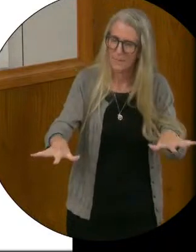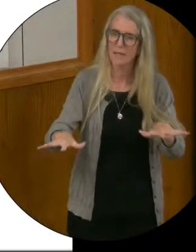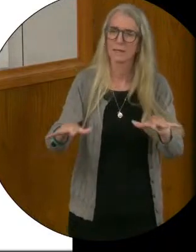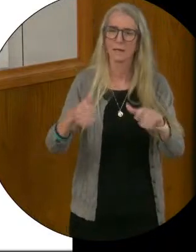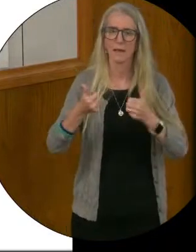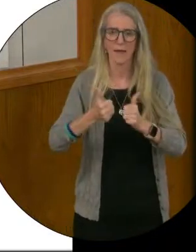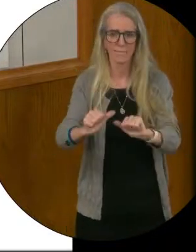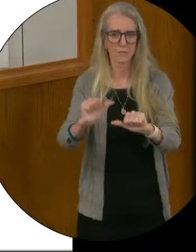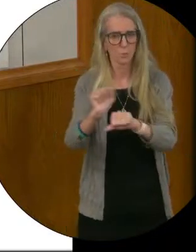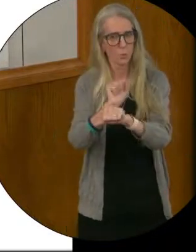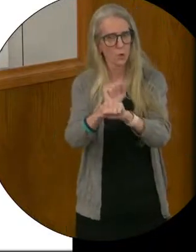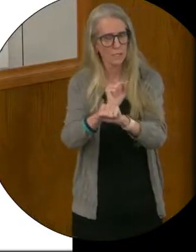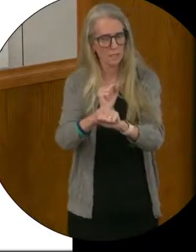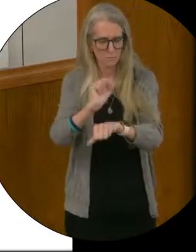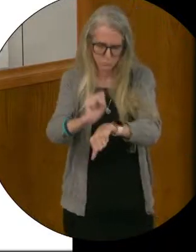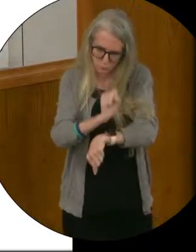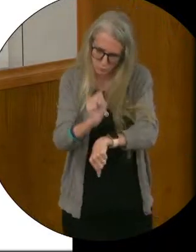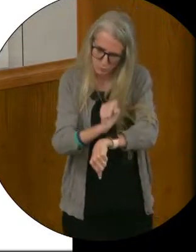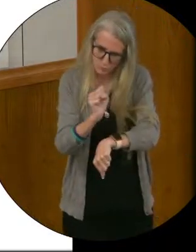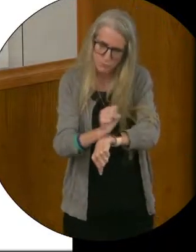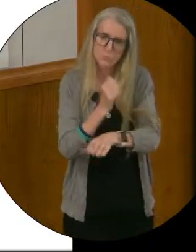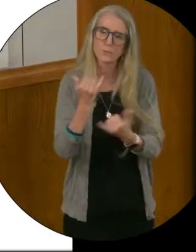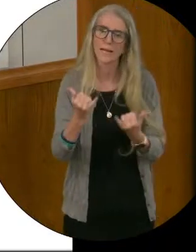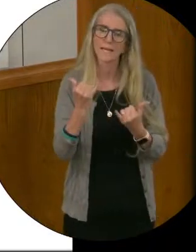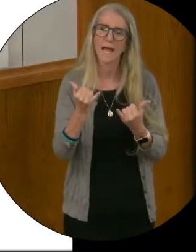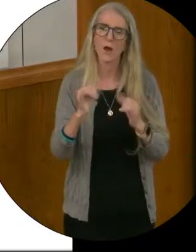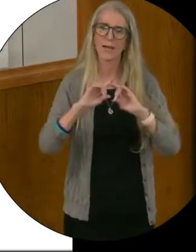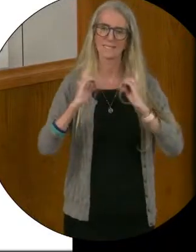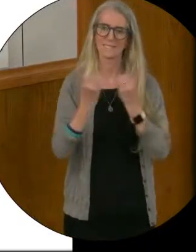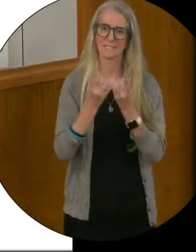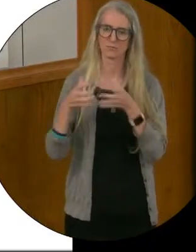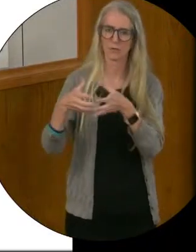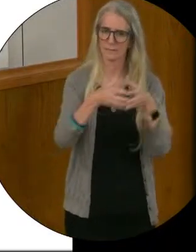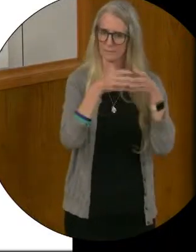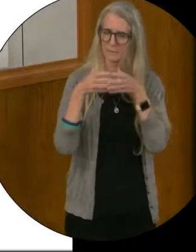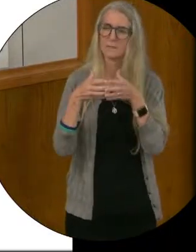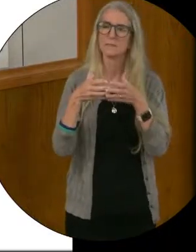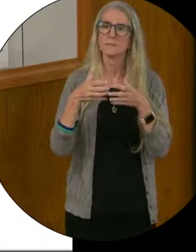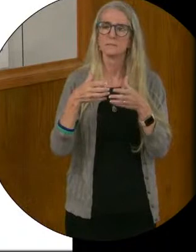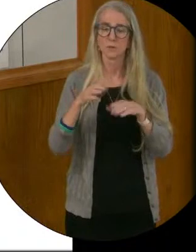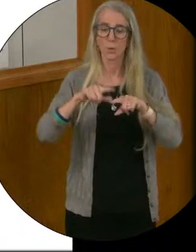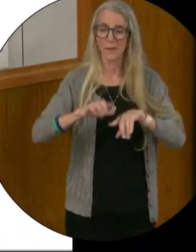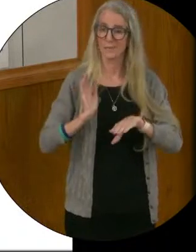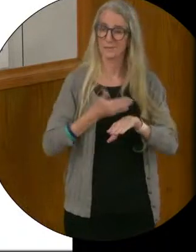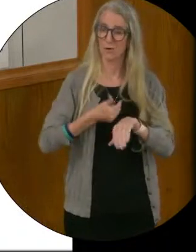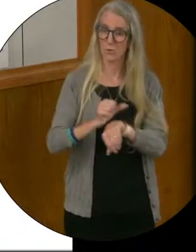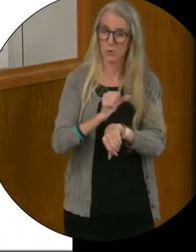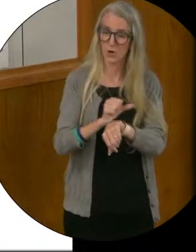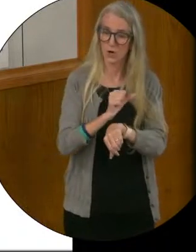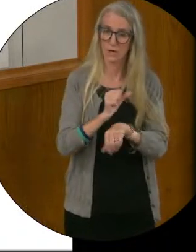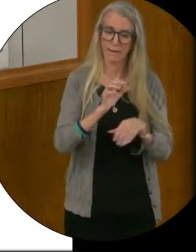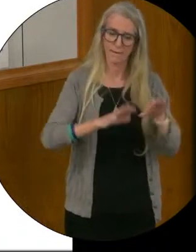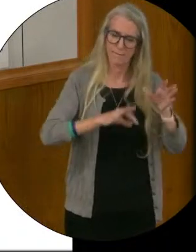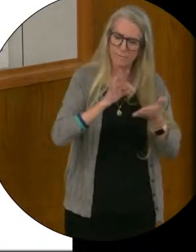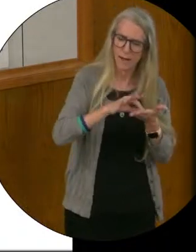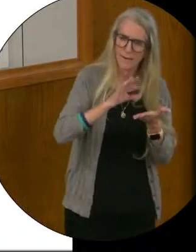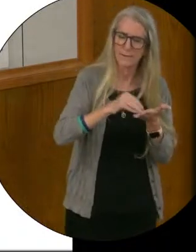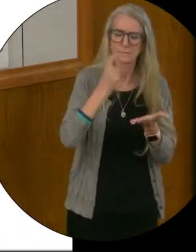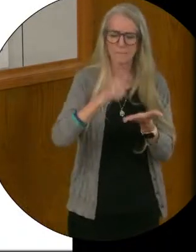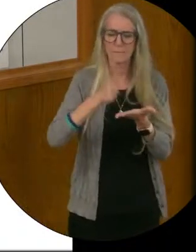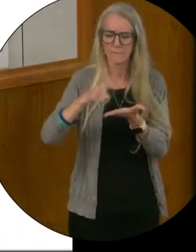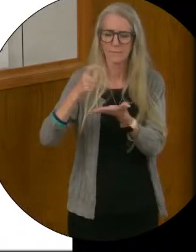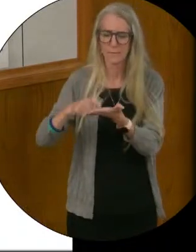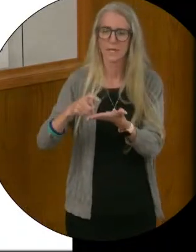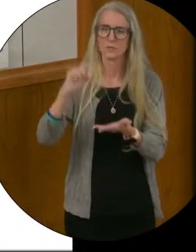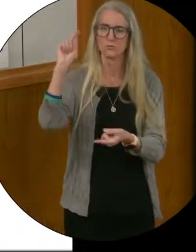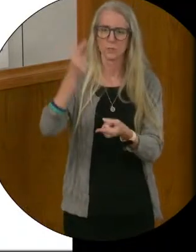working diligently on as a district. So based upon our work and findings in working to reduce the remediation